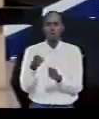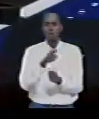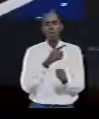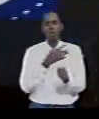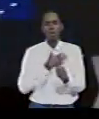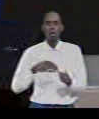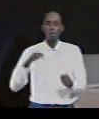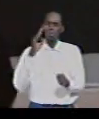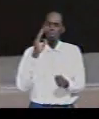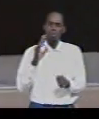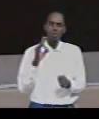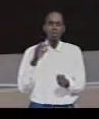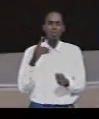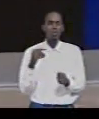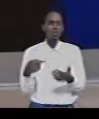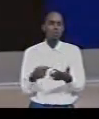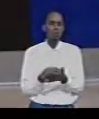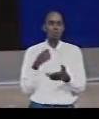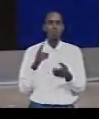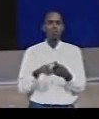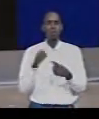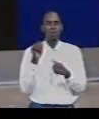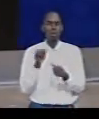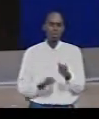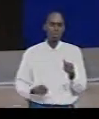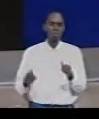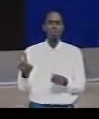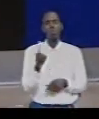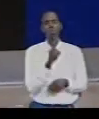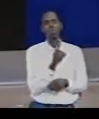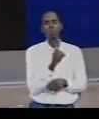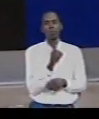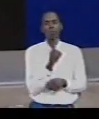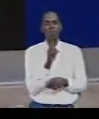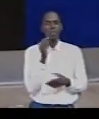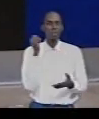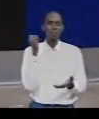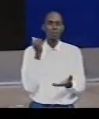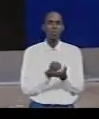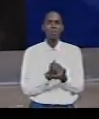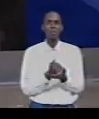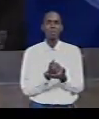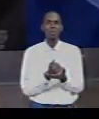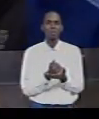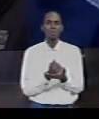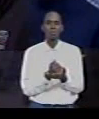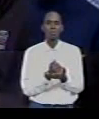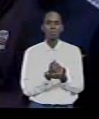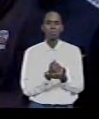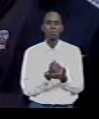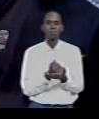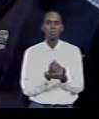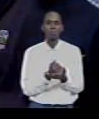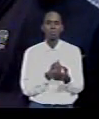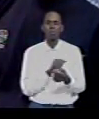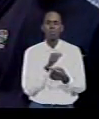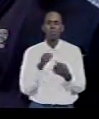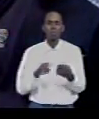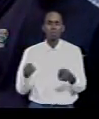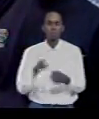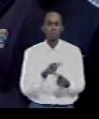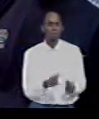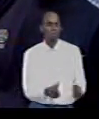the gospel to every creature. Amen. When you meet